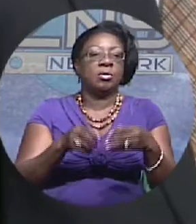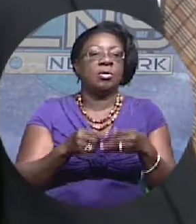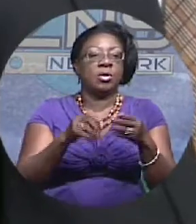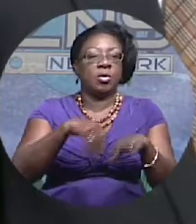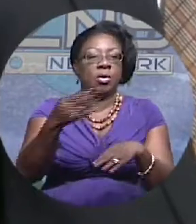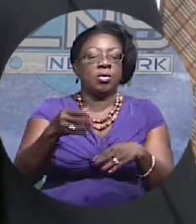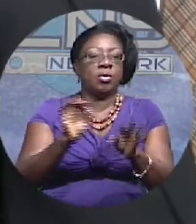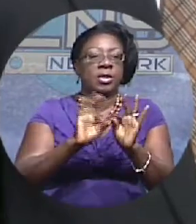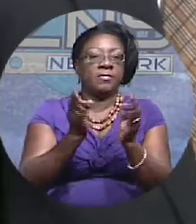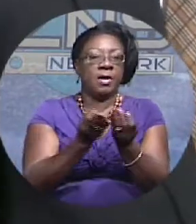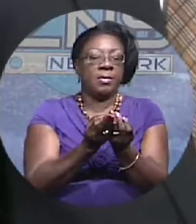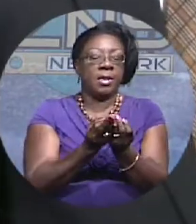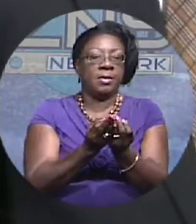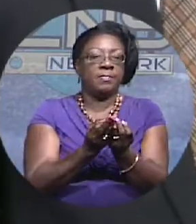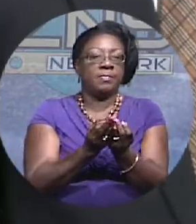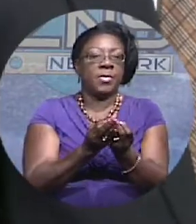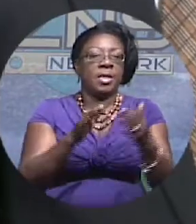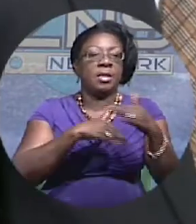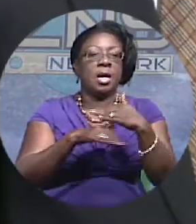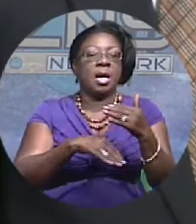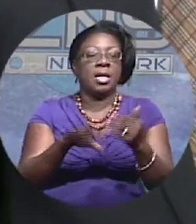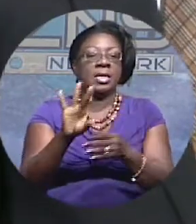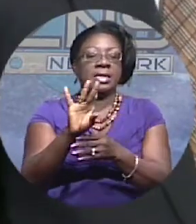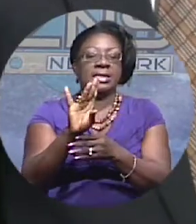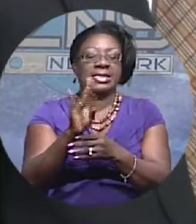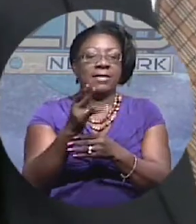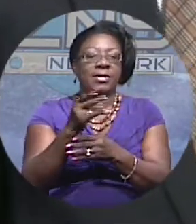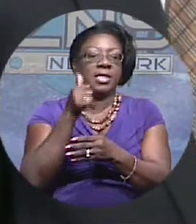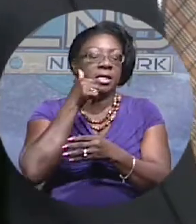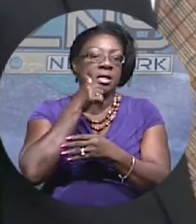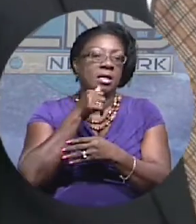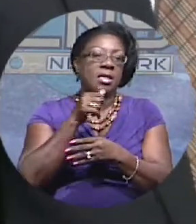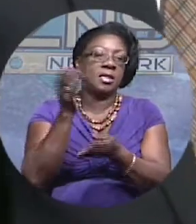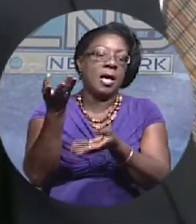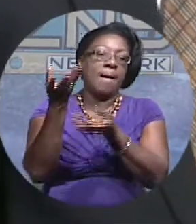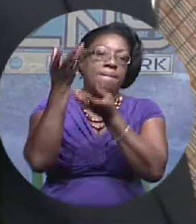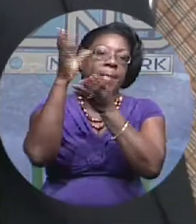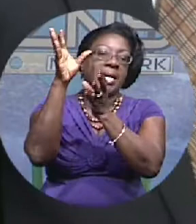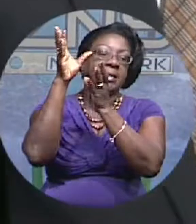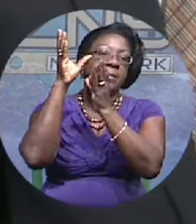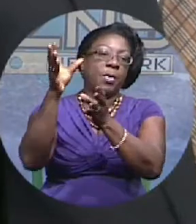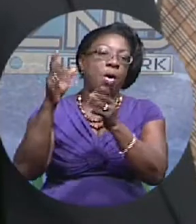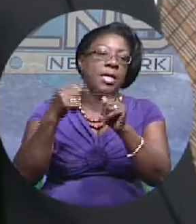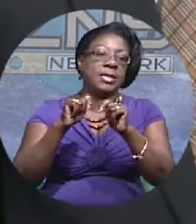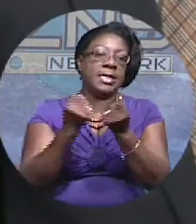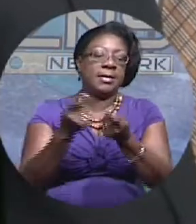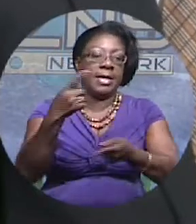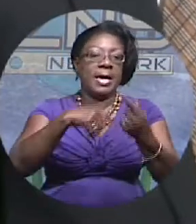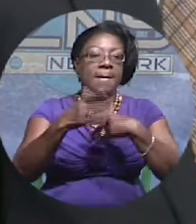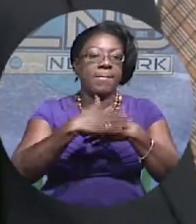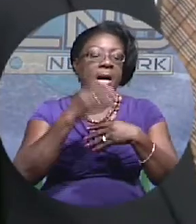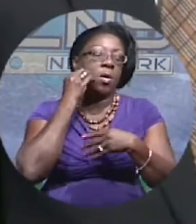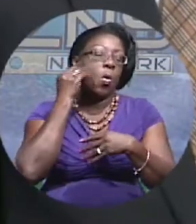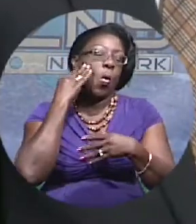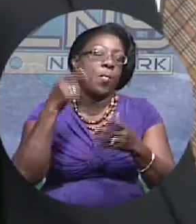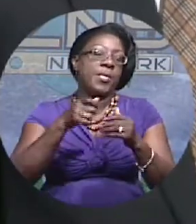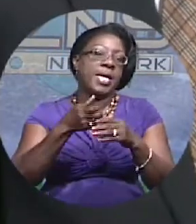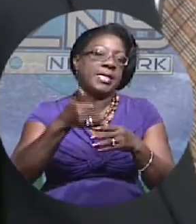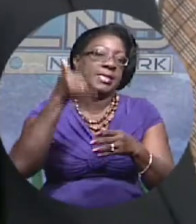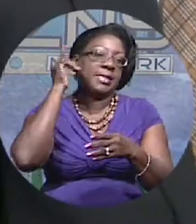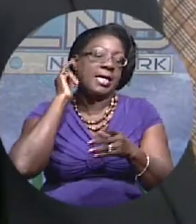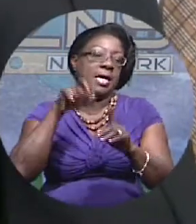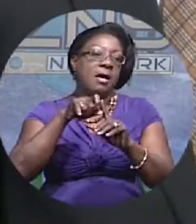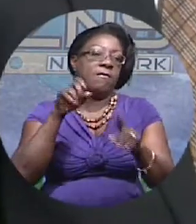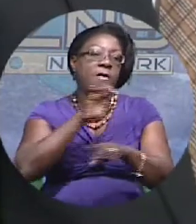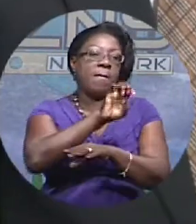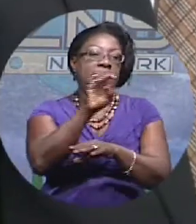Sports team. Our under-17 girls national basketball team returned home yesterday from the Central Basket Tournament in El Salvador, where they finished 8th, meaning